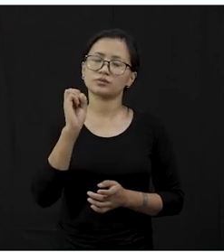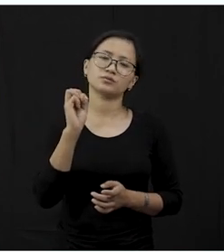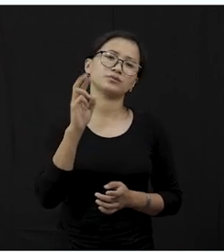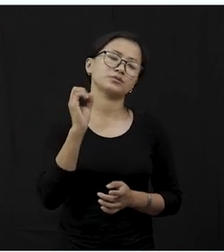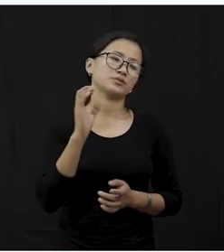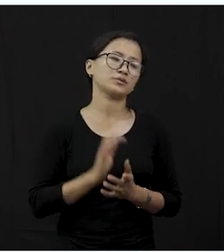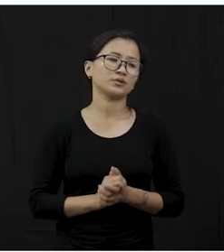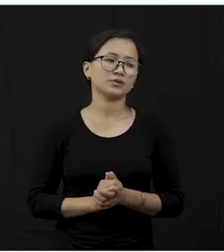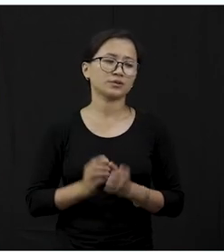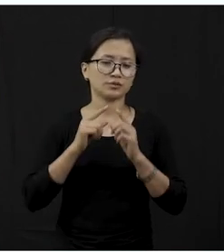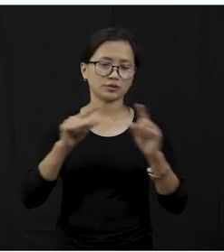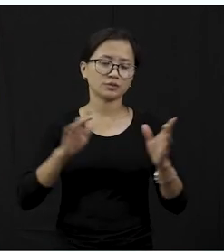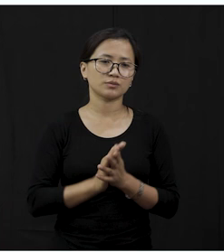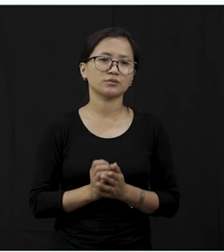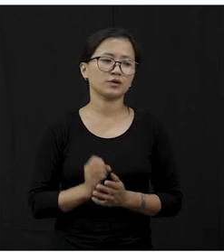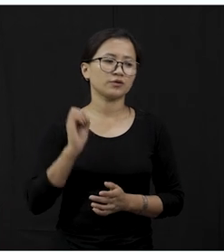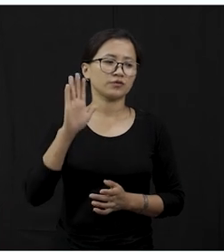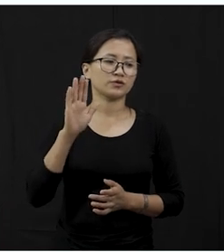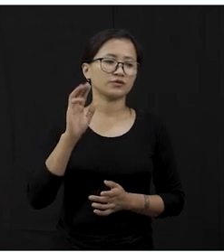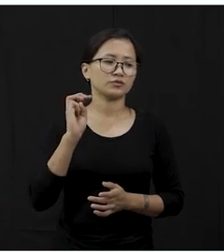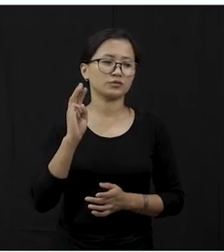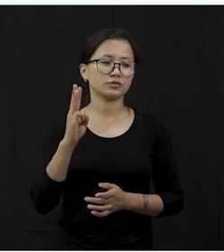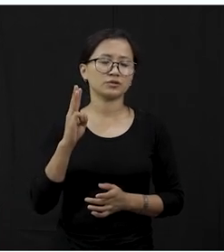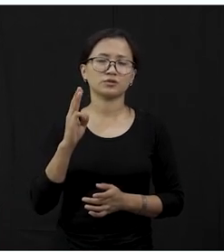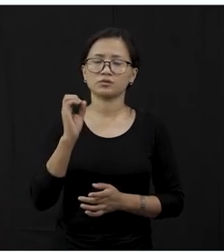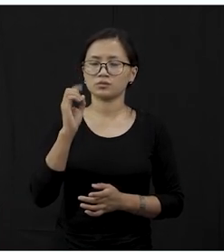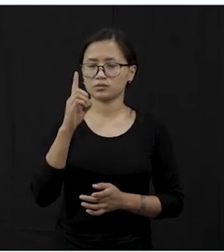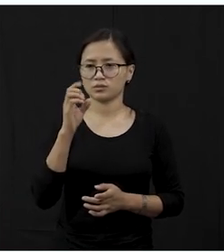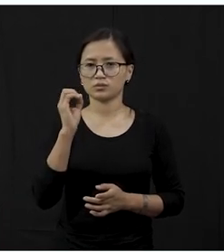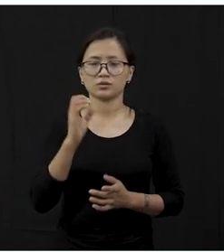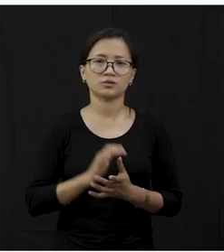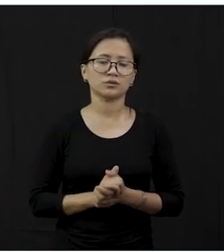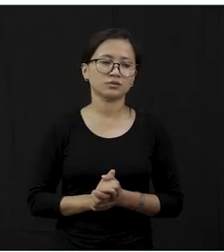greatest number is 5. So you will start from 5.